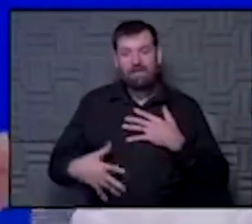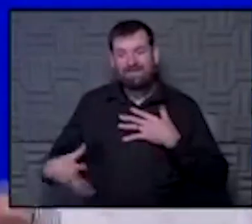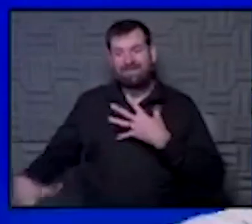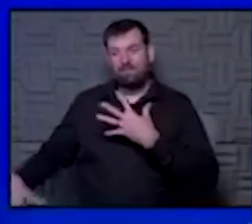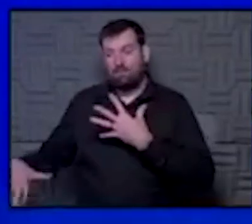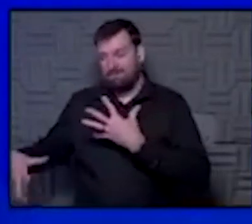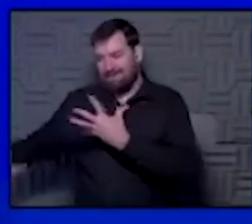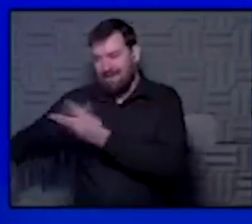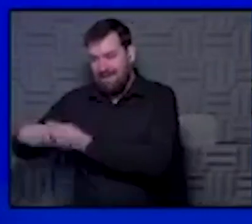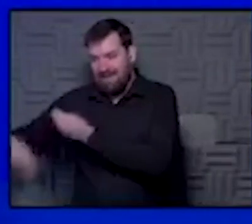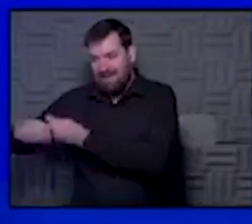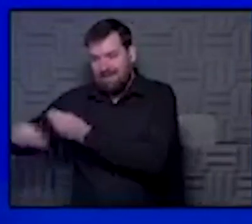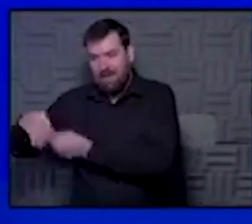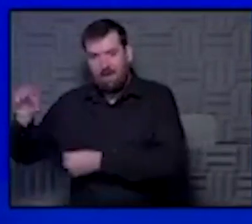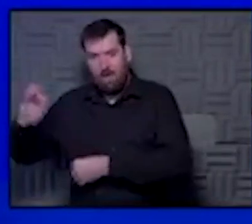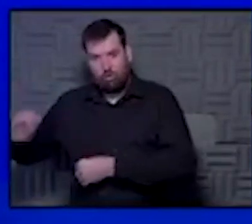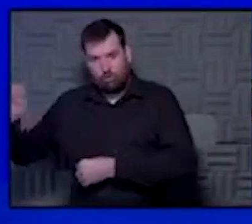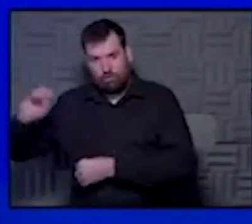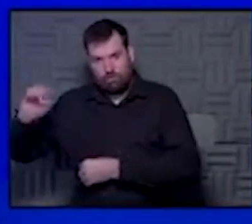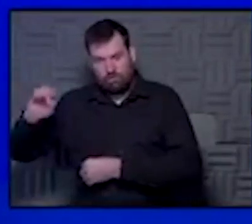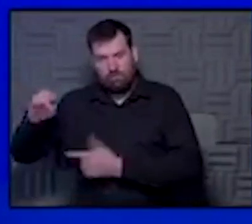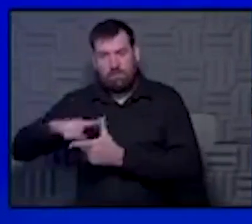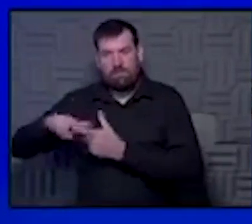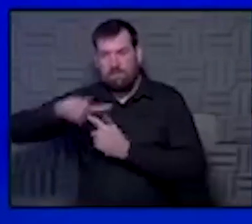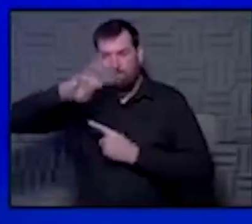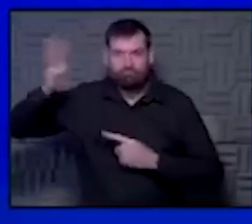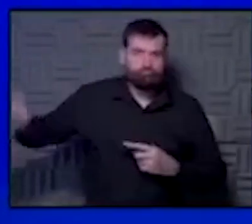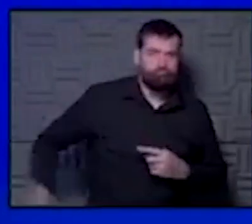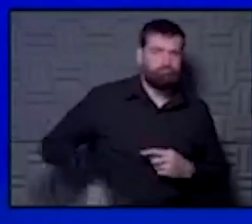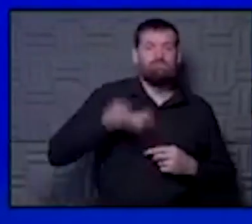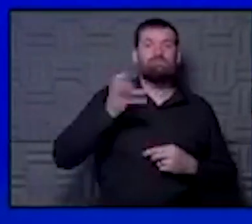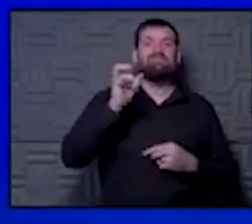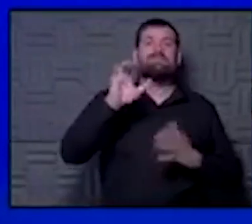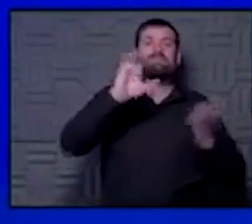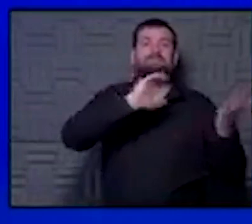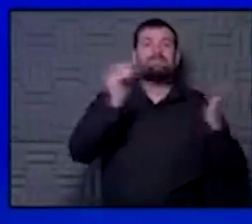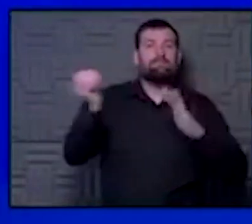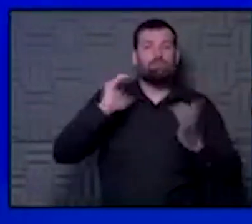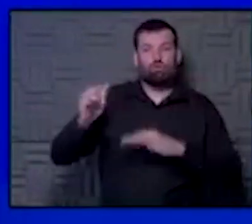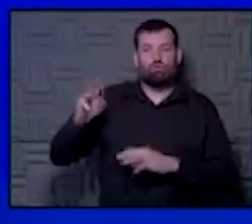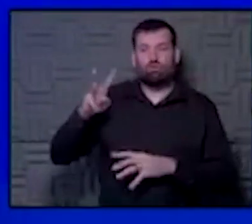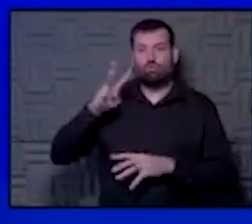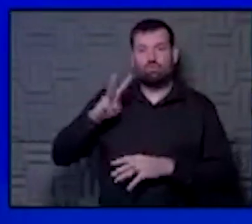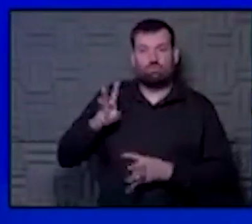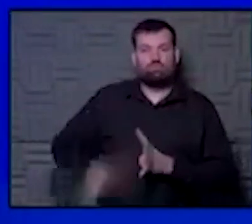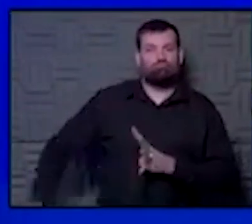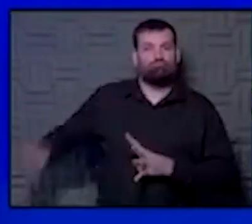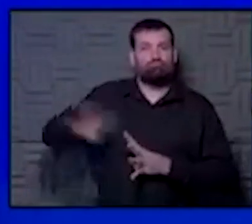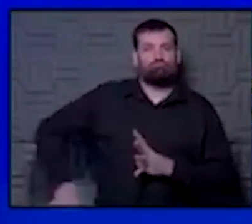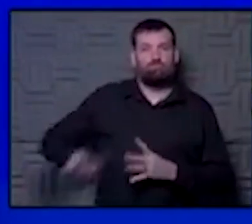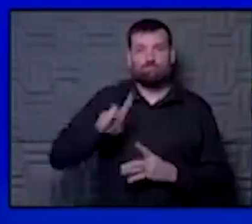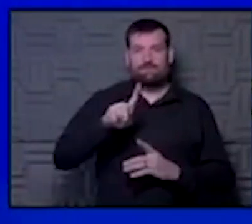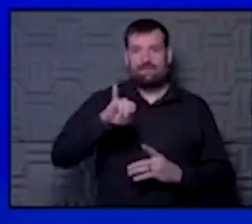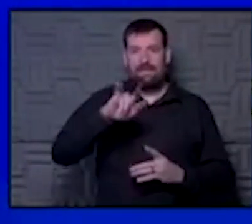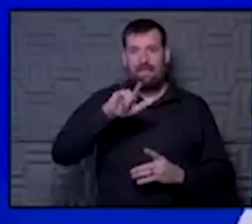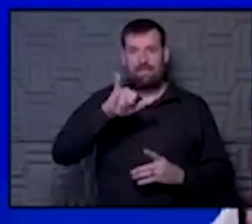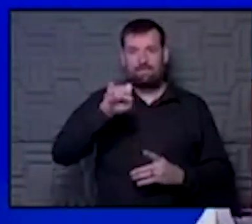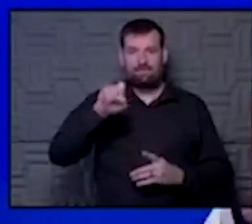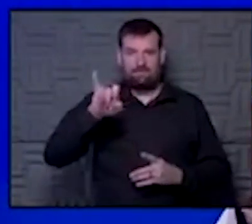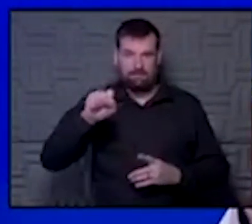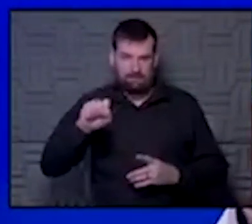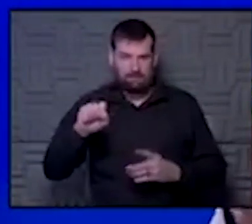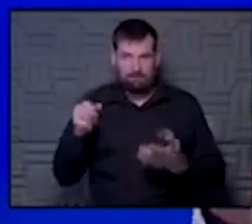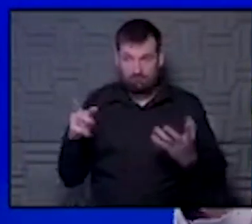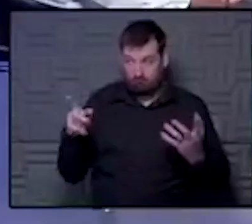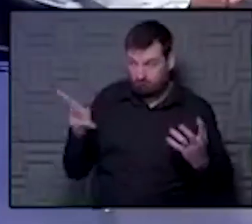it outside, then we put it back in your body. Think of it almost as if it's a dialysis for your lung, and that's probably the best way to describe it. I